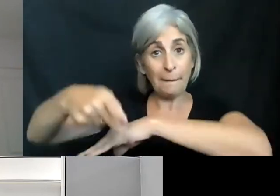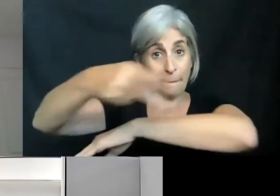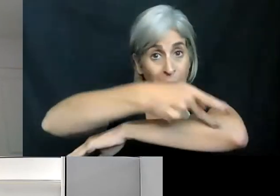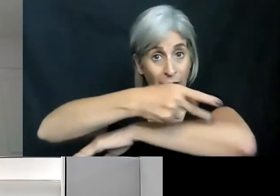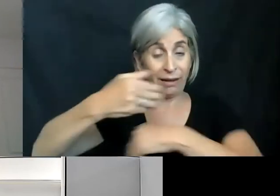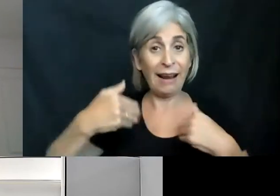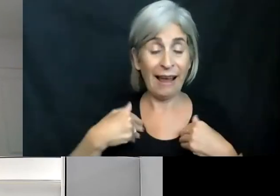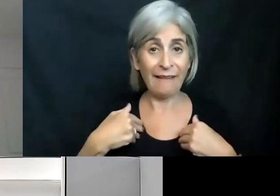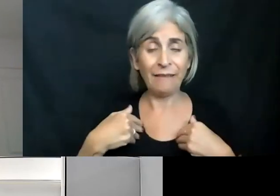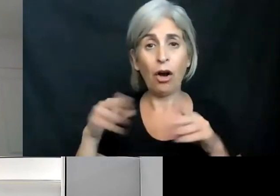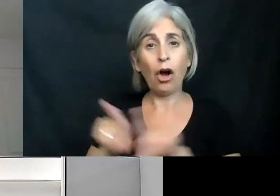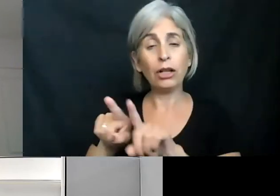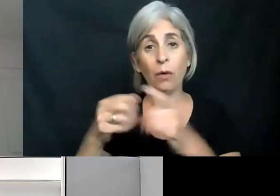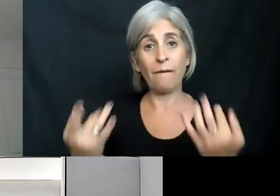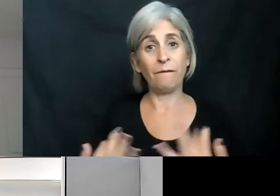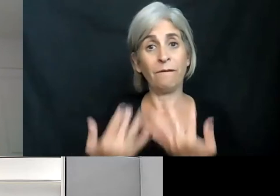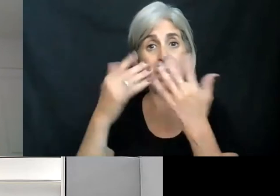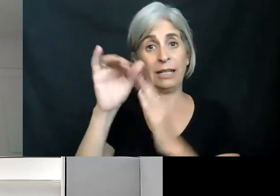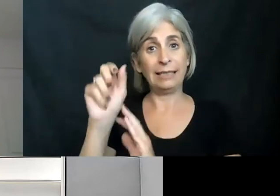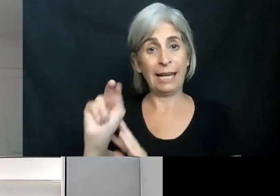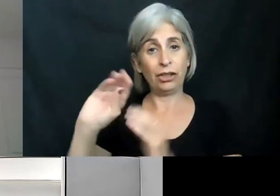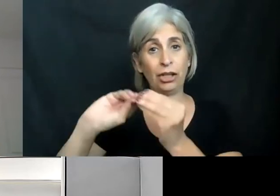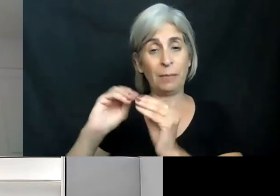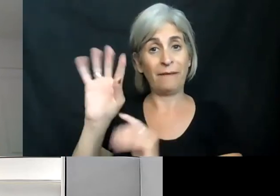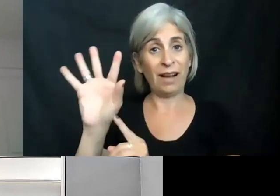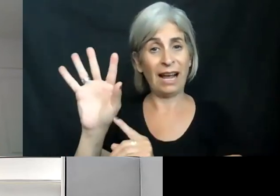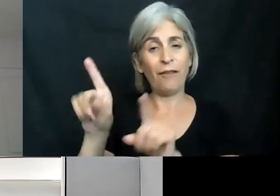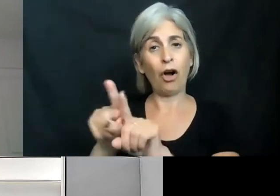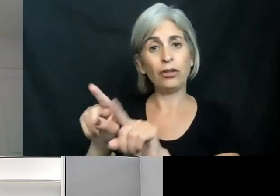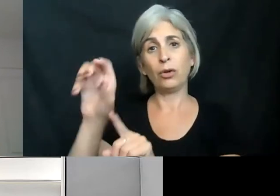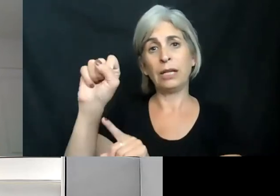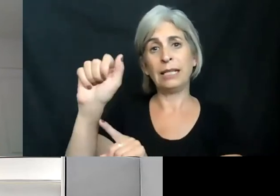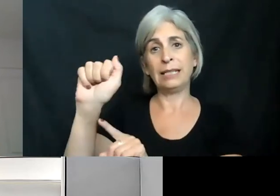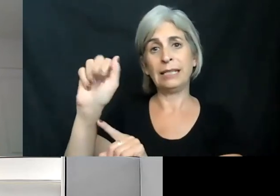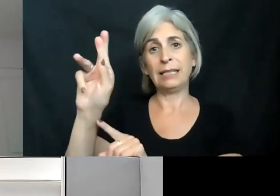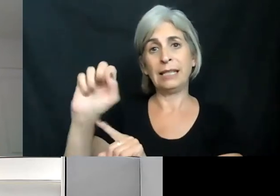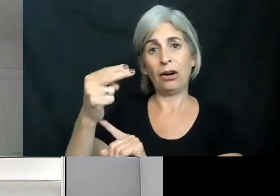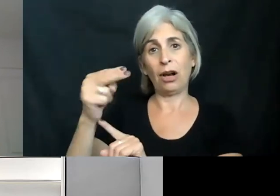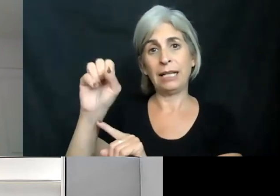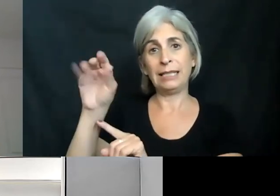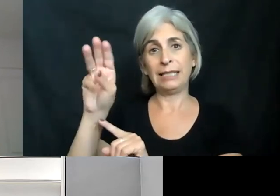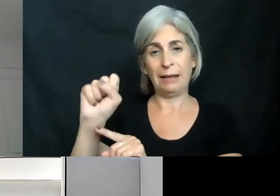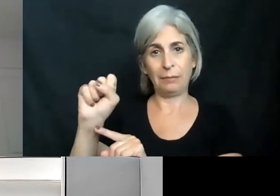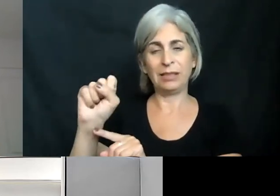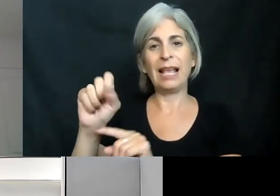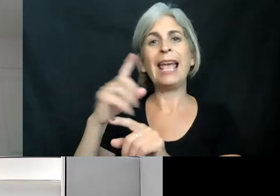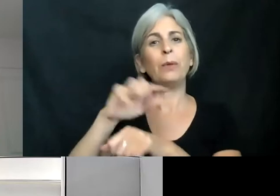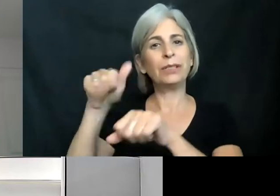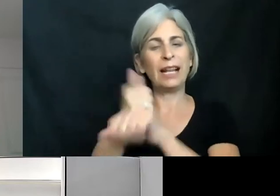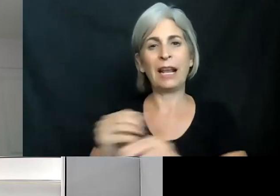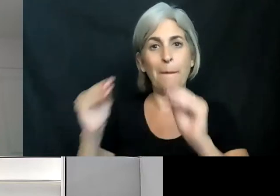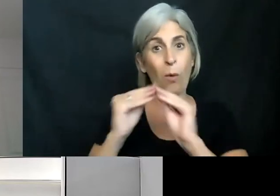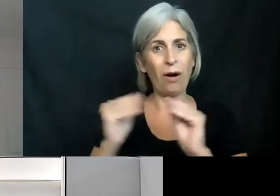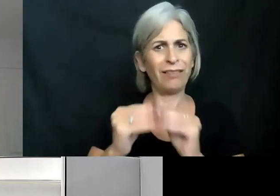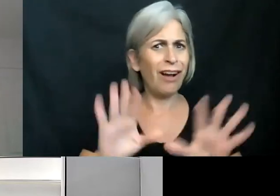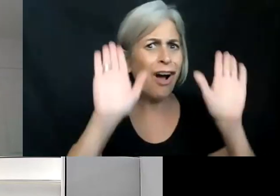Fire Station 5 and at Sarah Sims Park. And we're working on installing some more. Awesome. Thanks